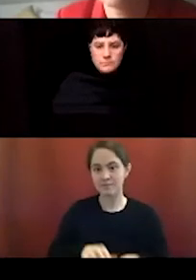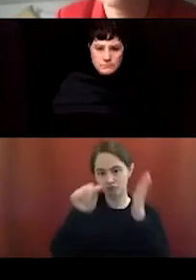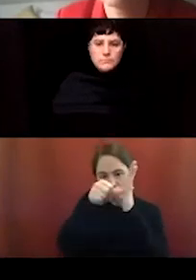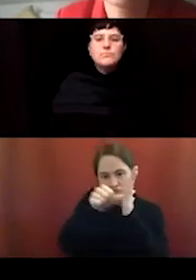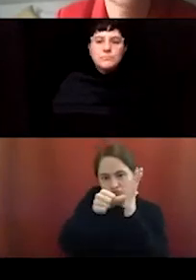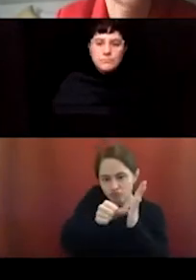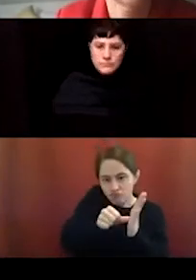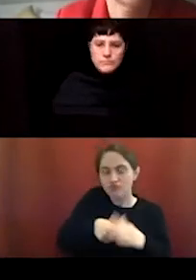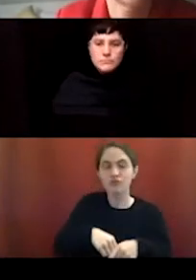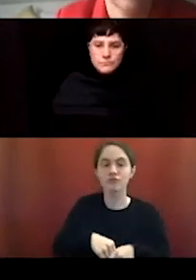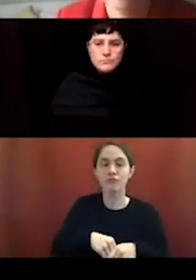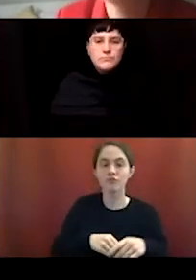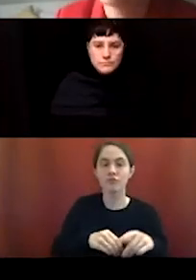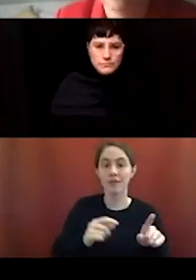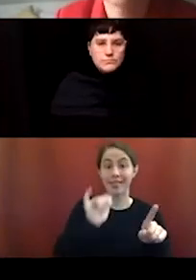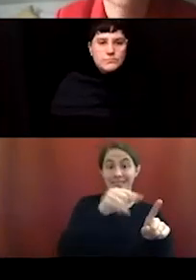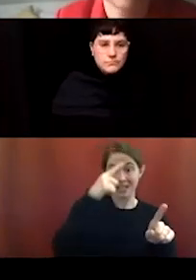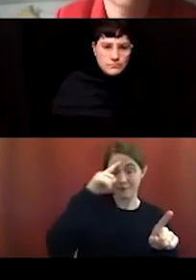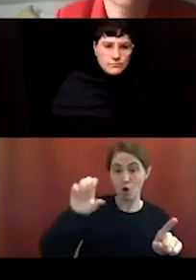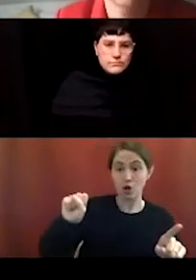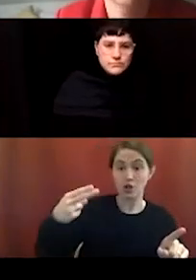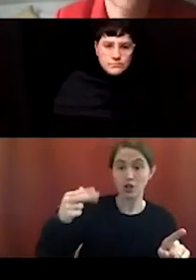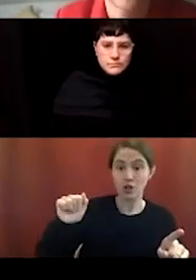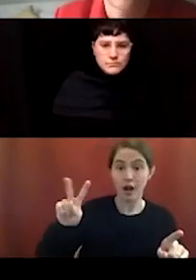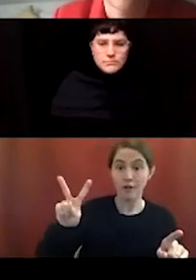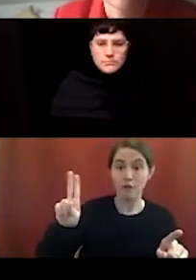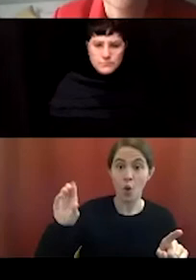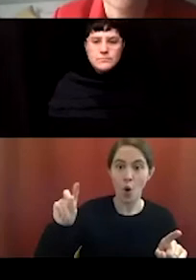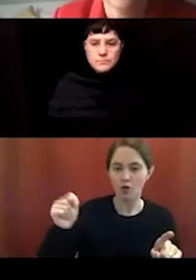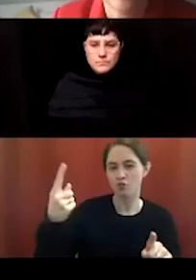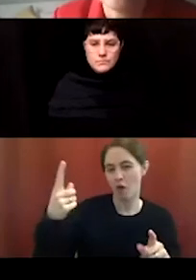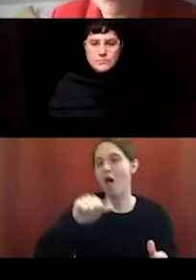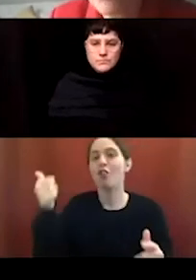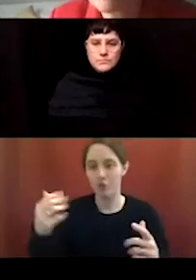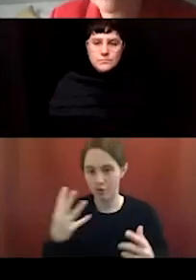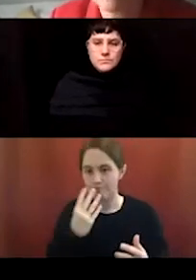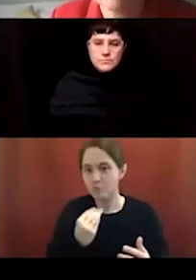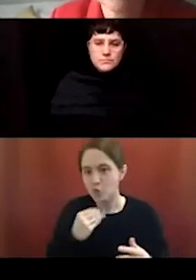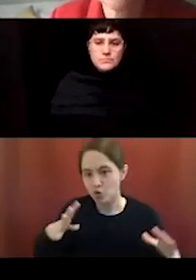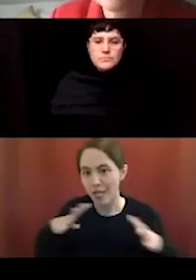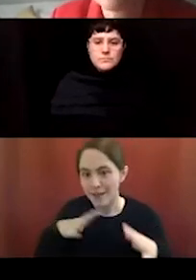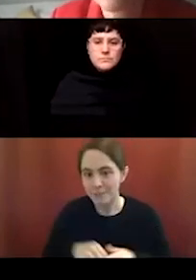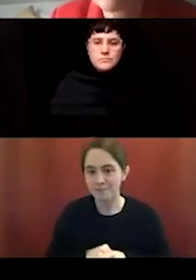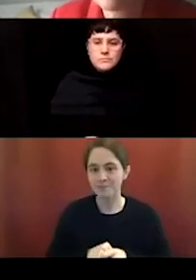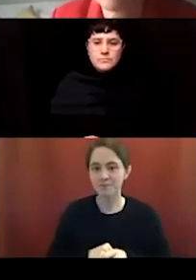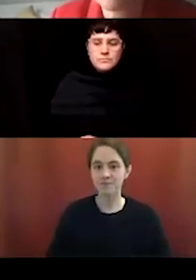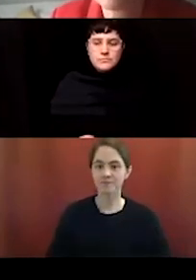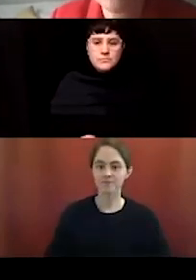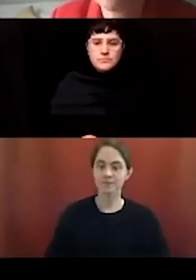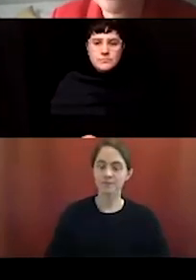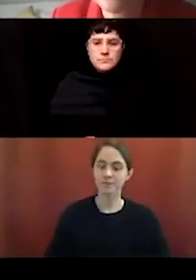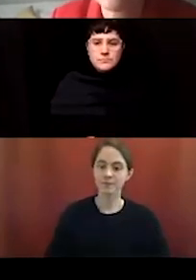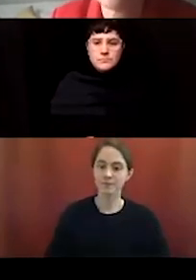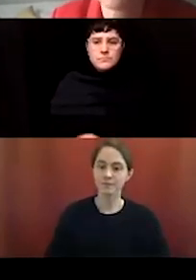the Shavuot holiday. So, and also not just different symbols,